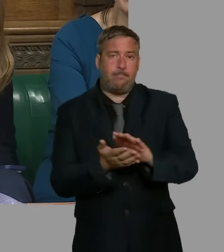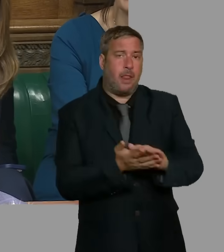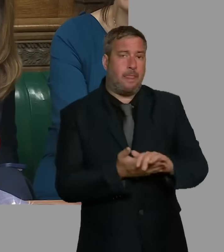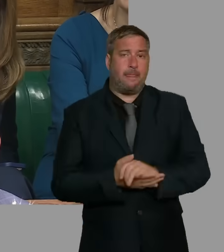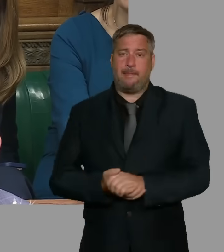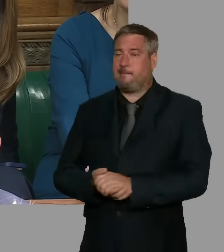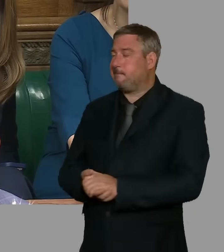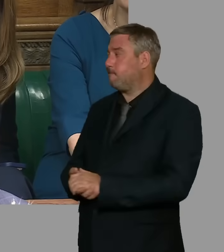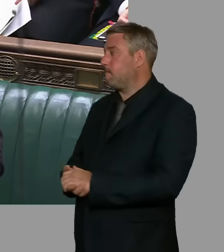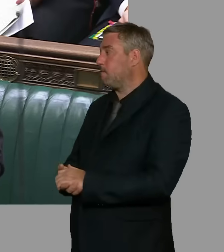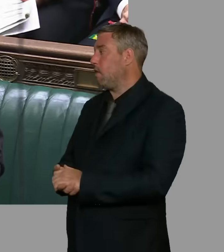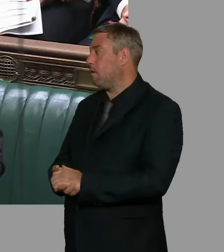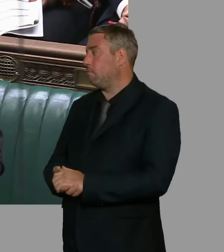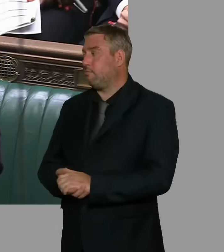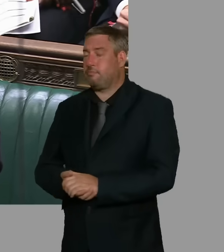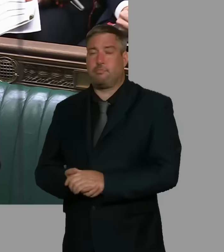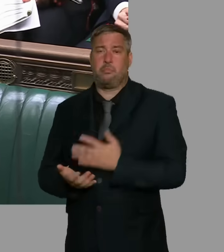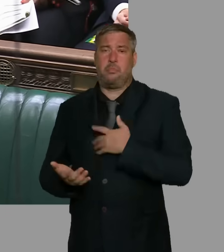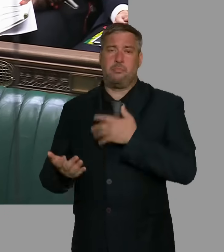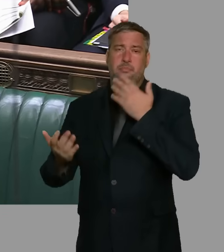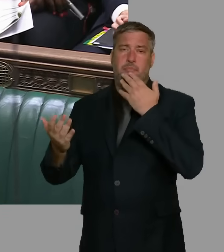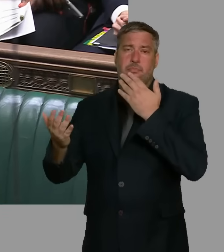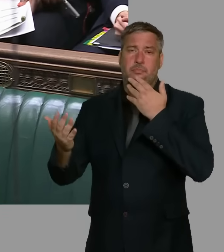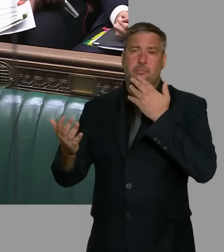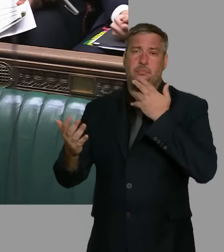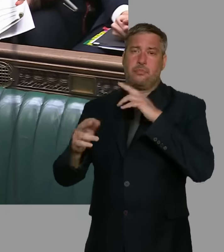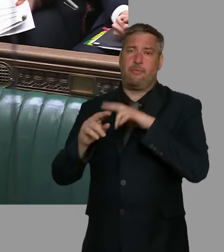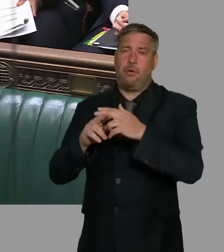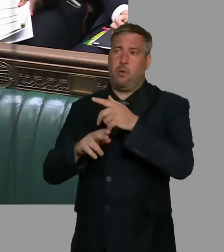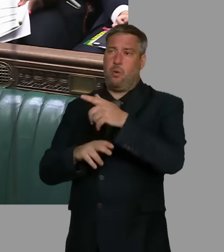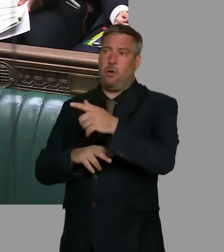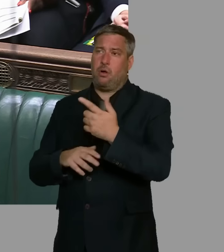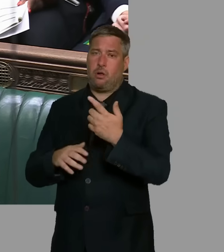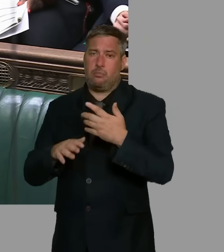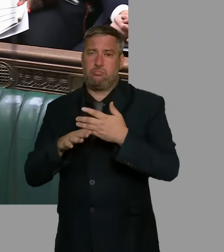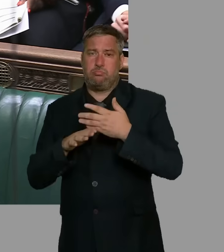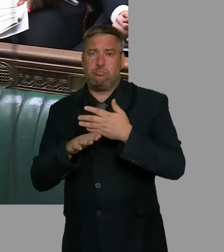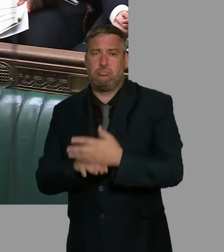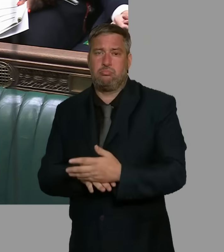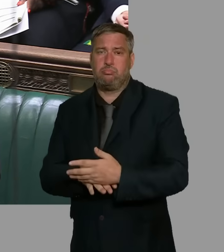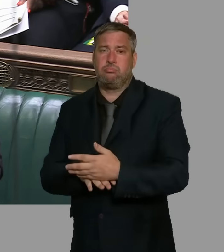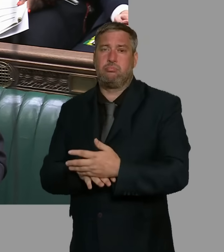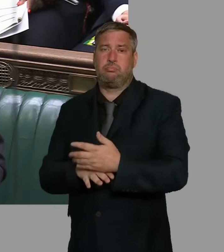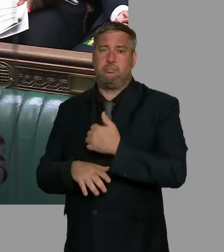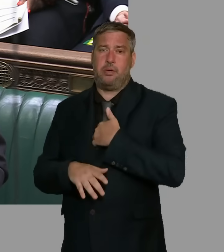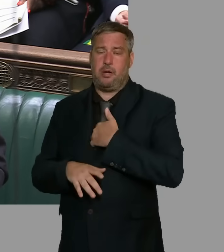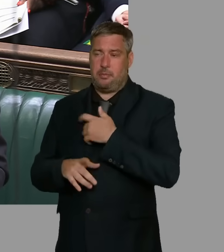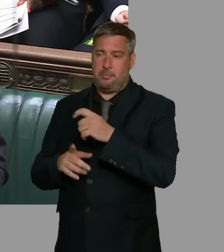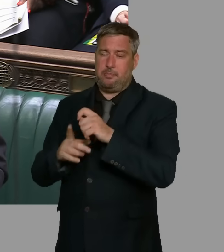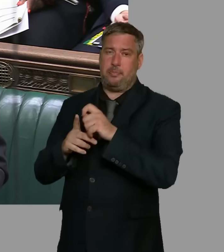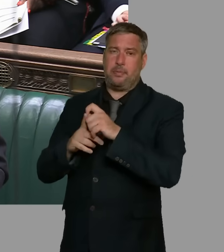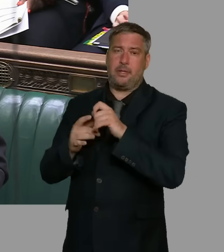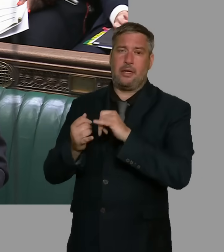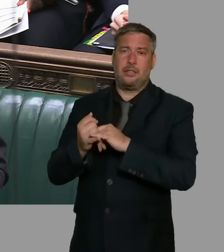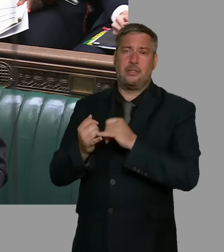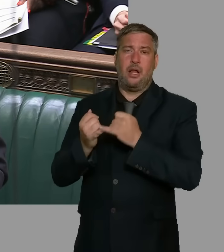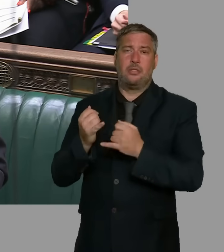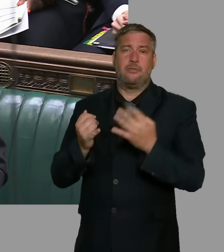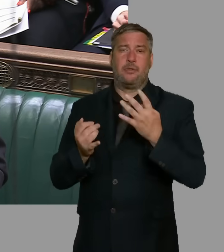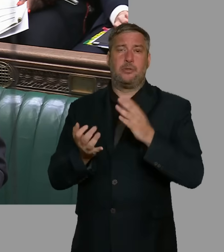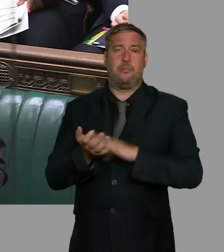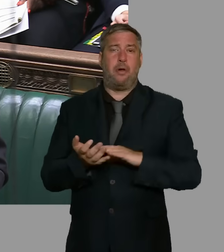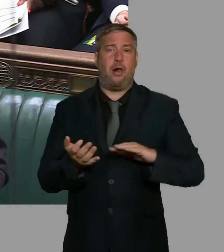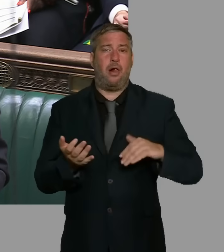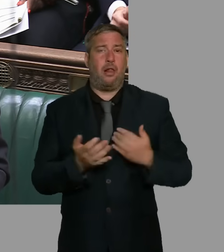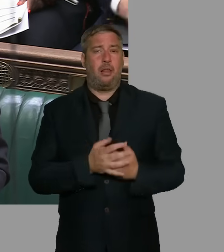has worked tirelessly with huge commitment and respect across the whole of this House. In relation to suicide prevention, I